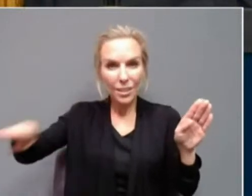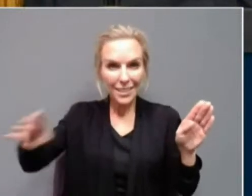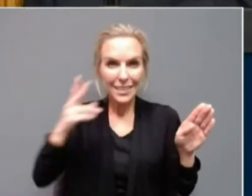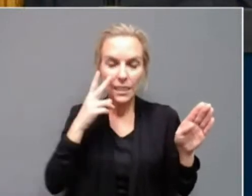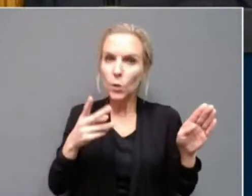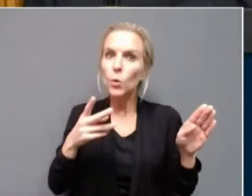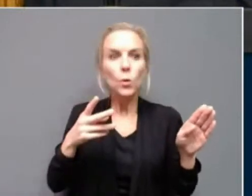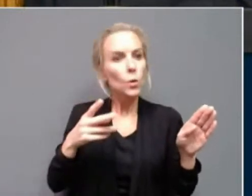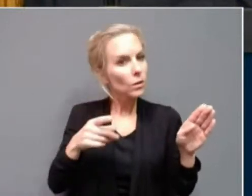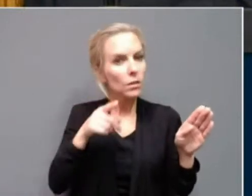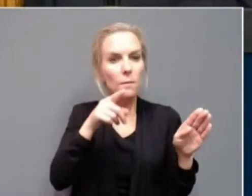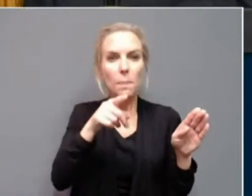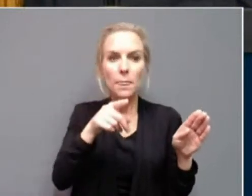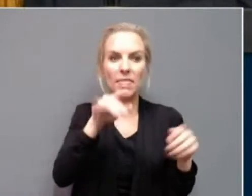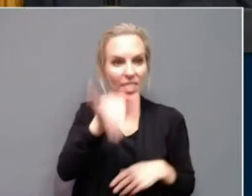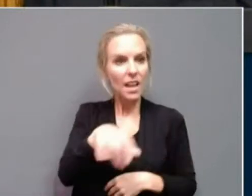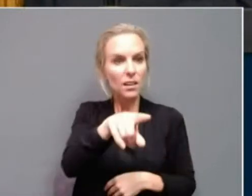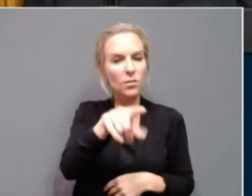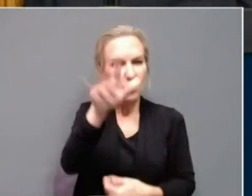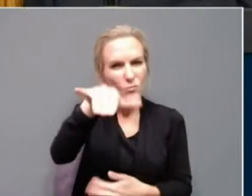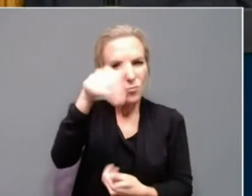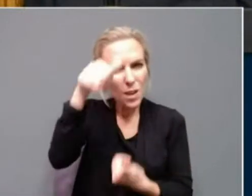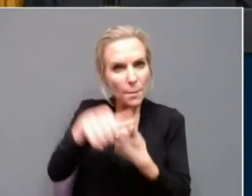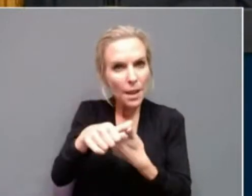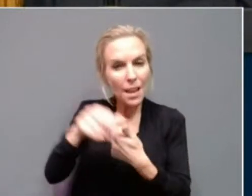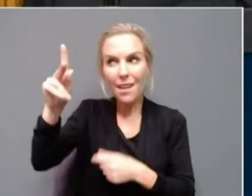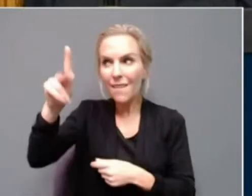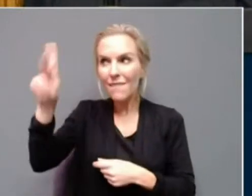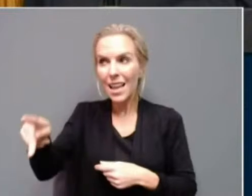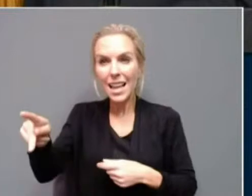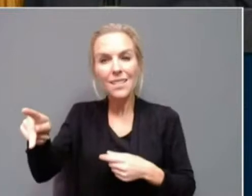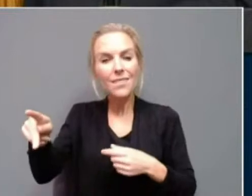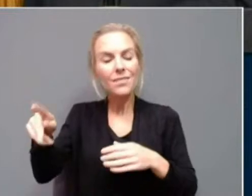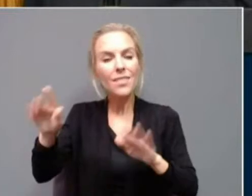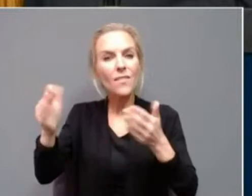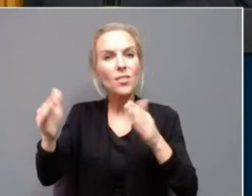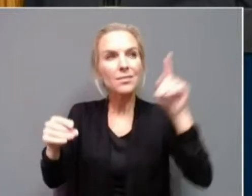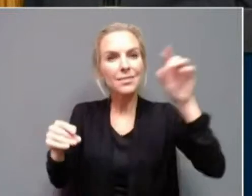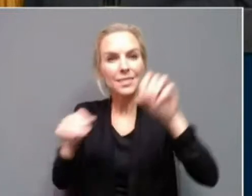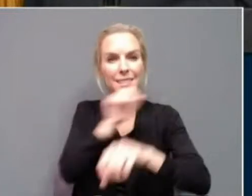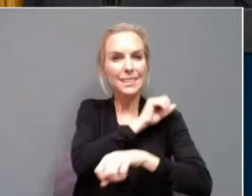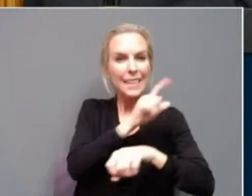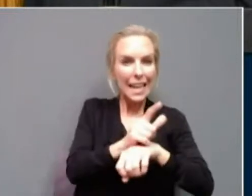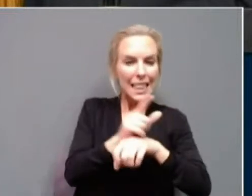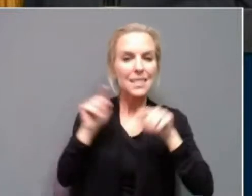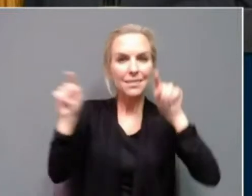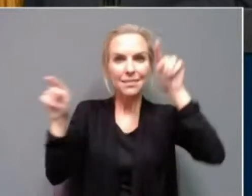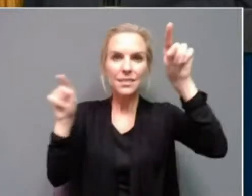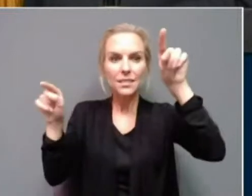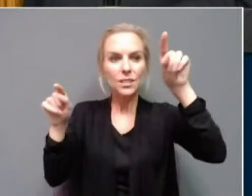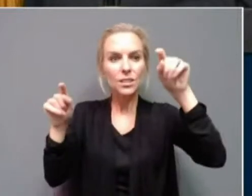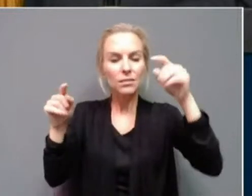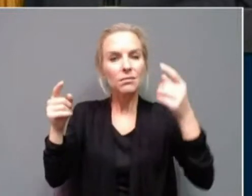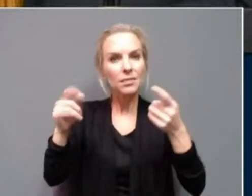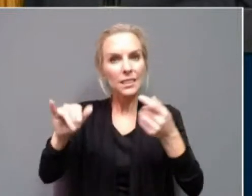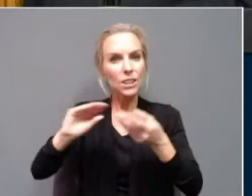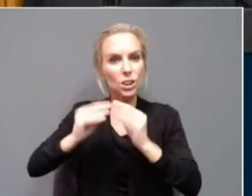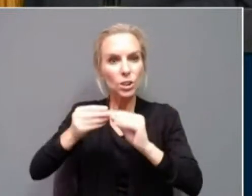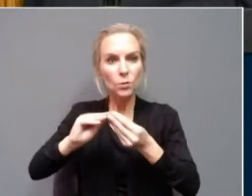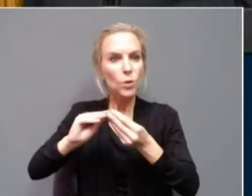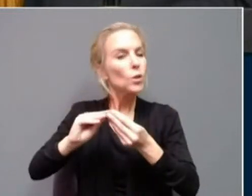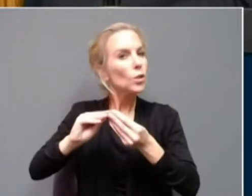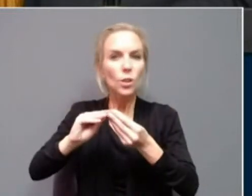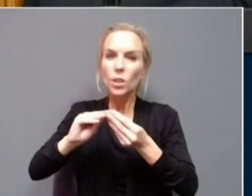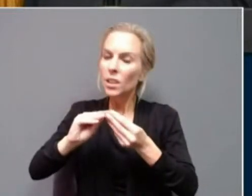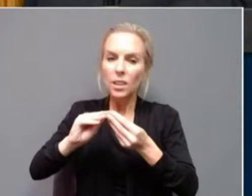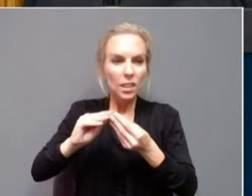inpatient census. Look, remember Philadelphia versus St. Louis? How we try to push it down? That line looks a